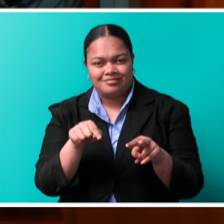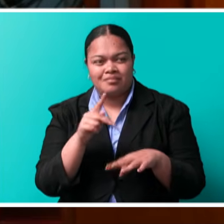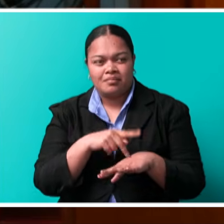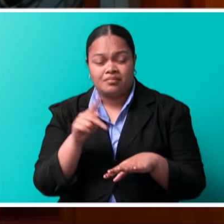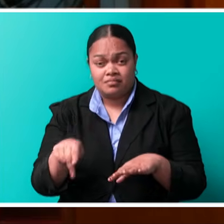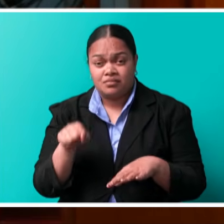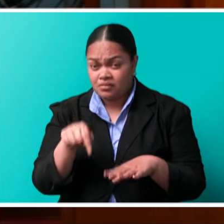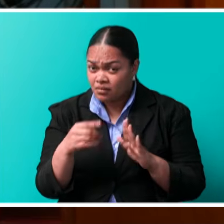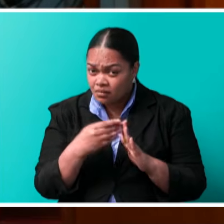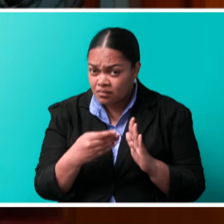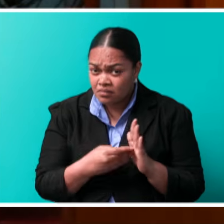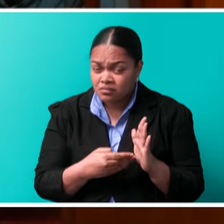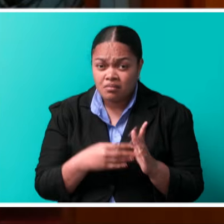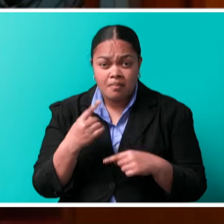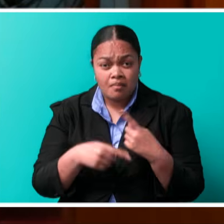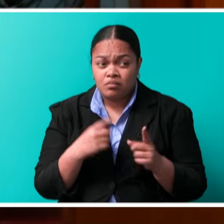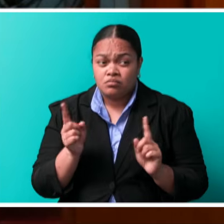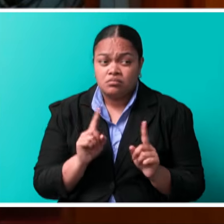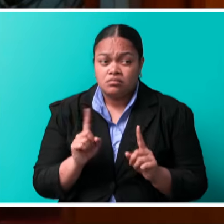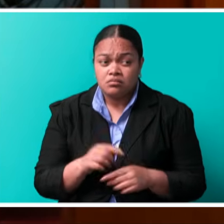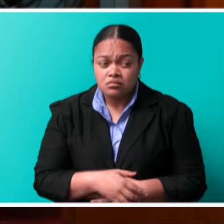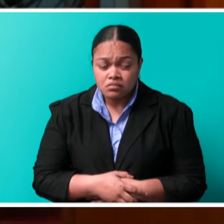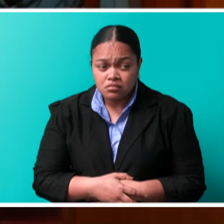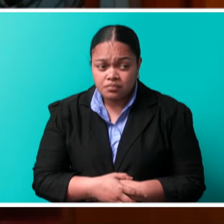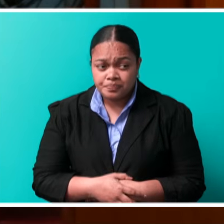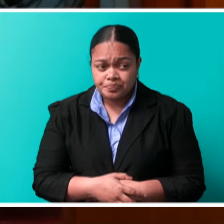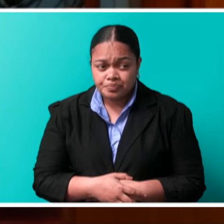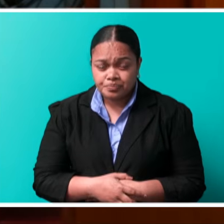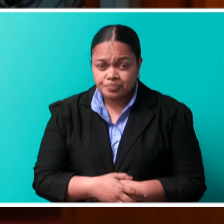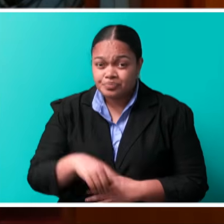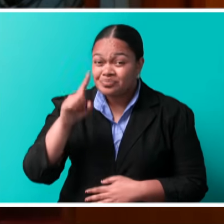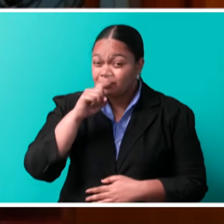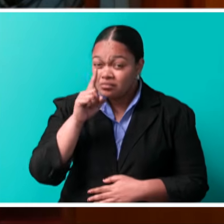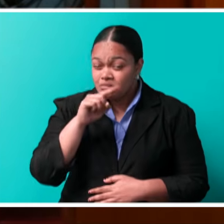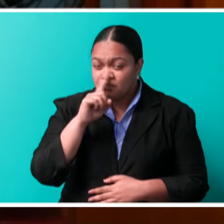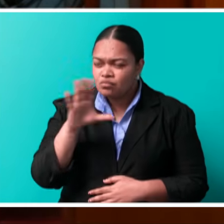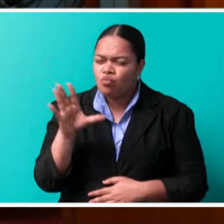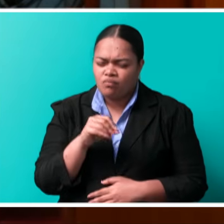those people, the people of a small, great nation,